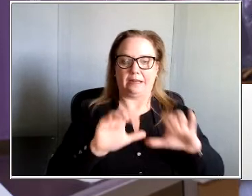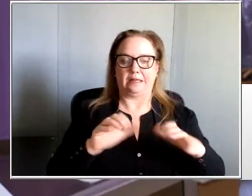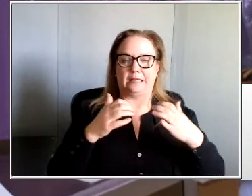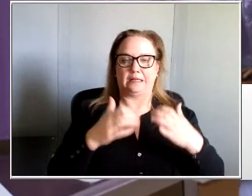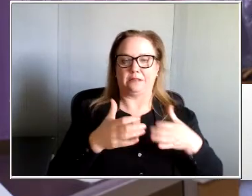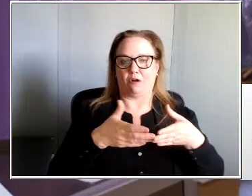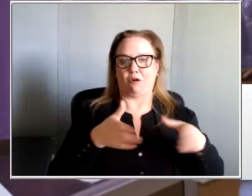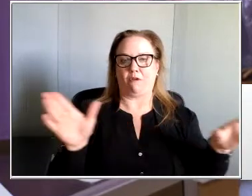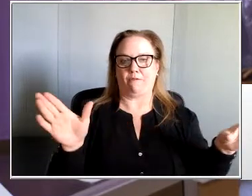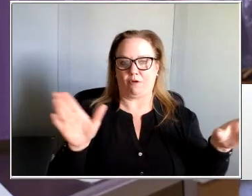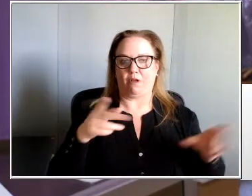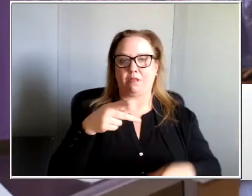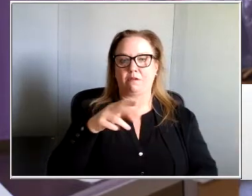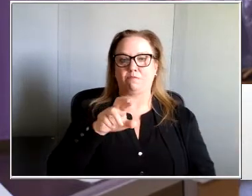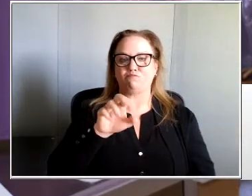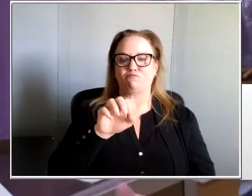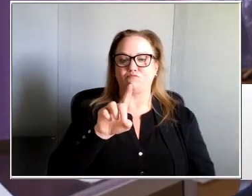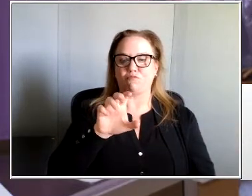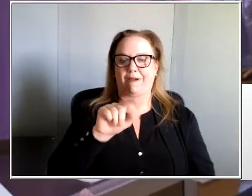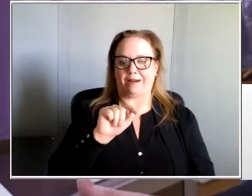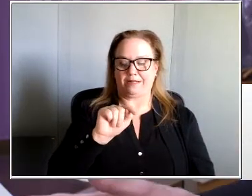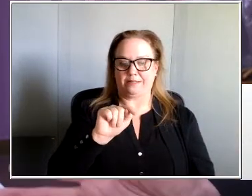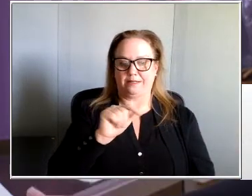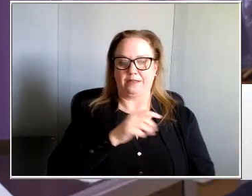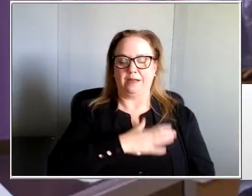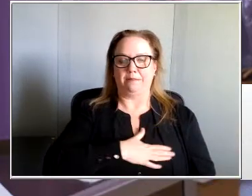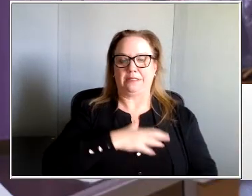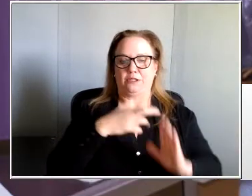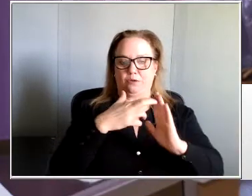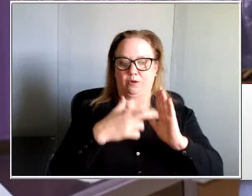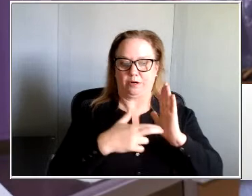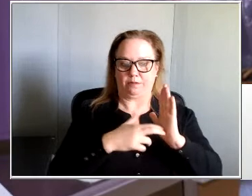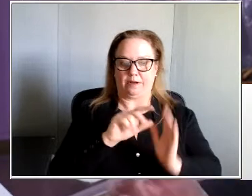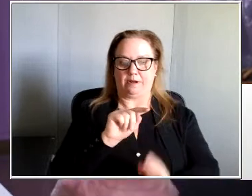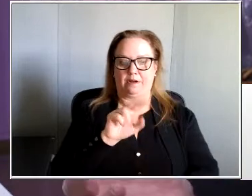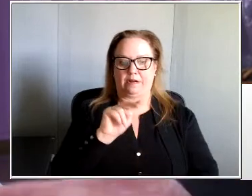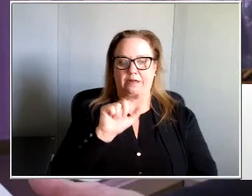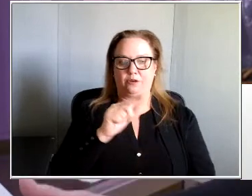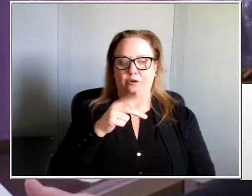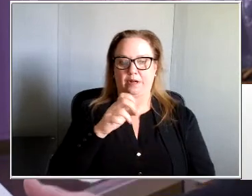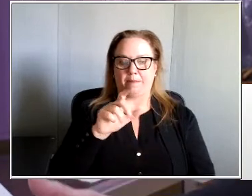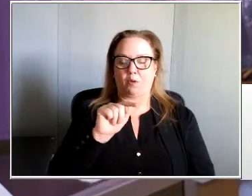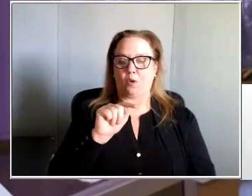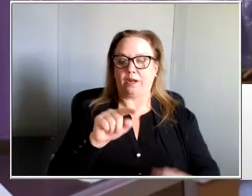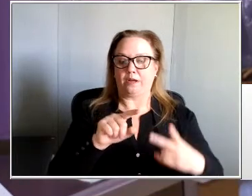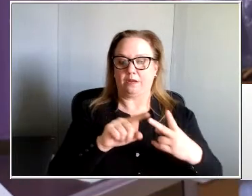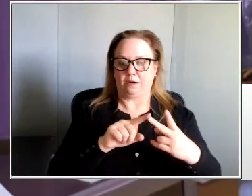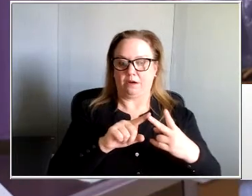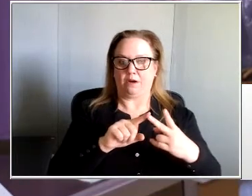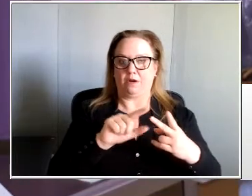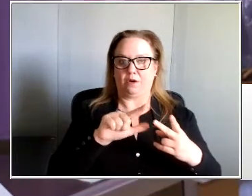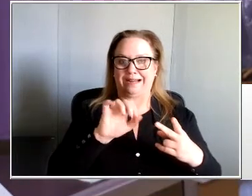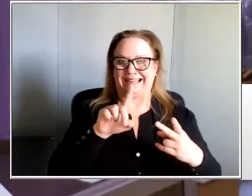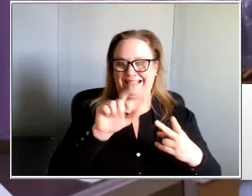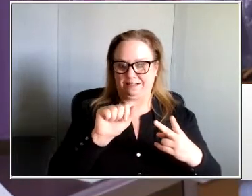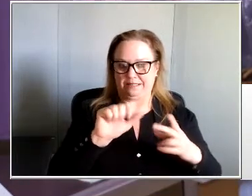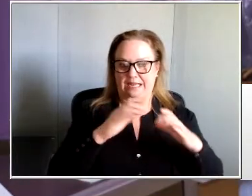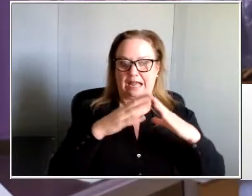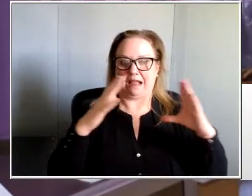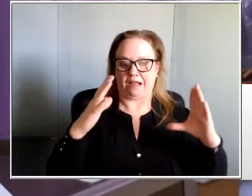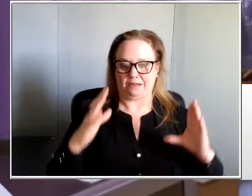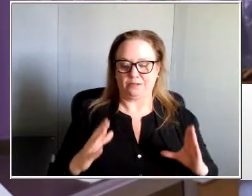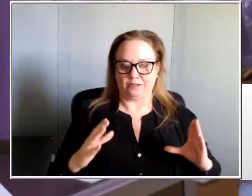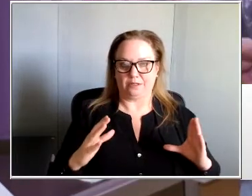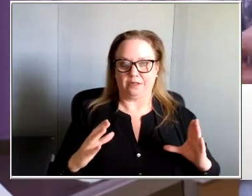overall product. So please, you can register at Turning Point or at Gilta House. And so